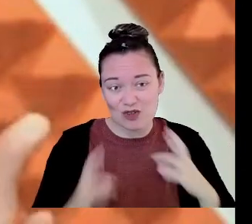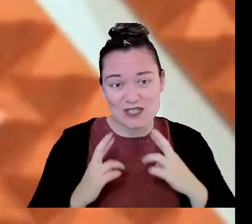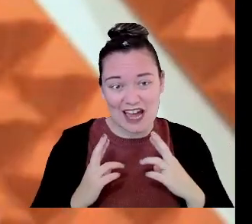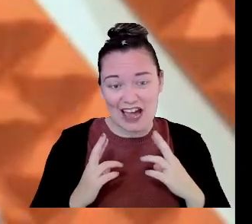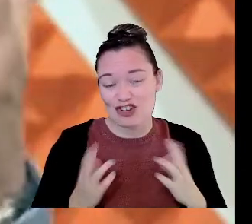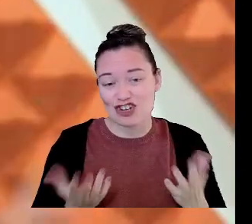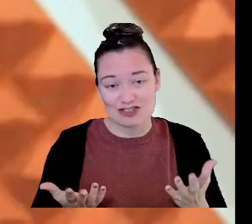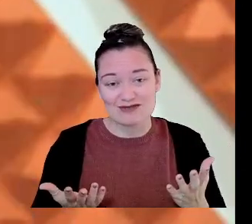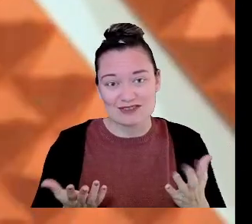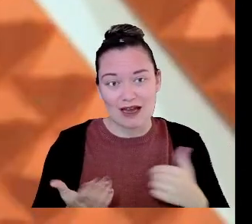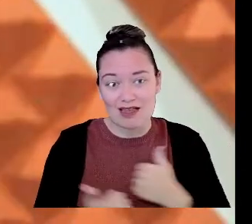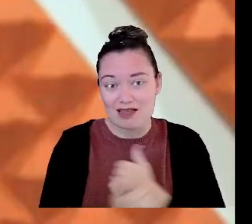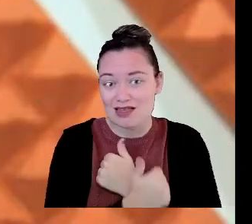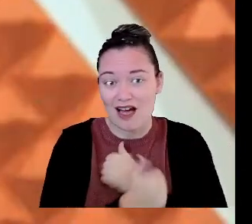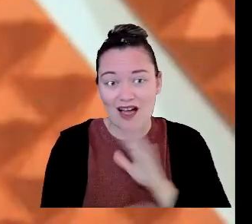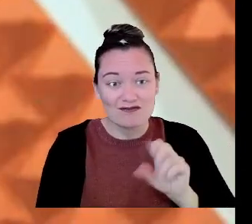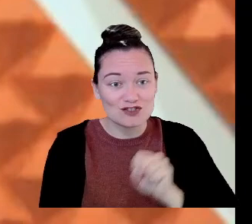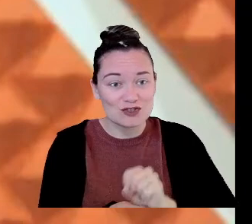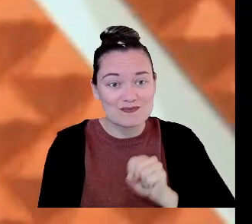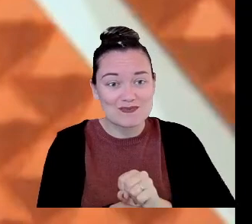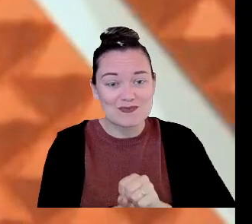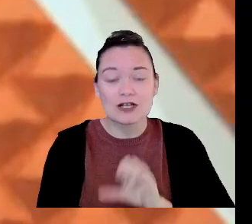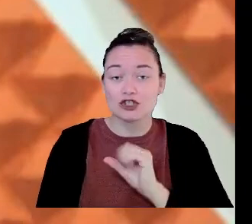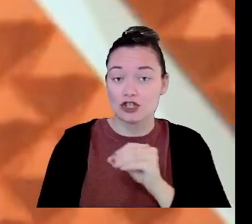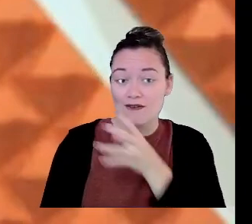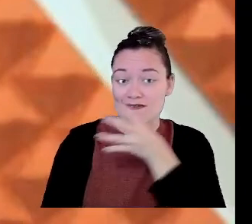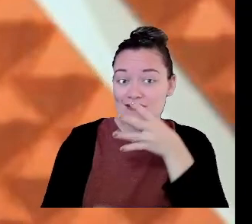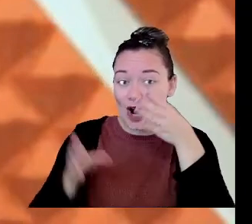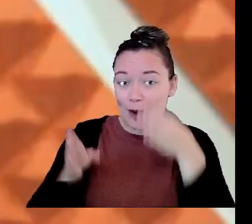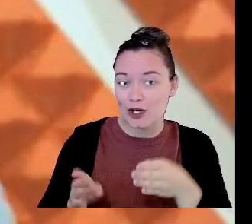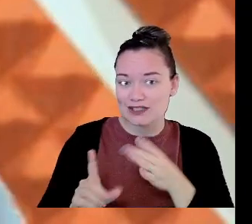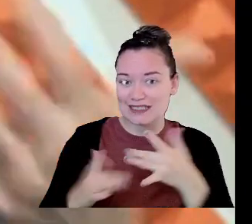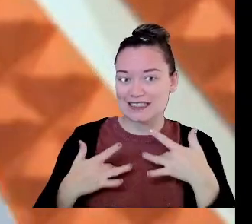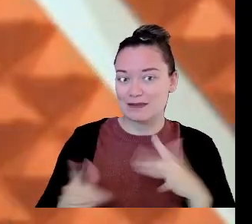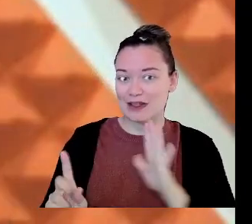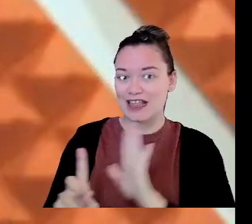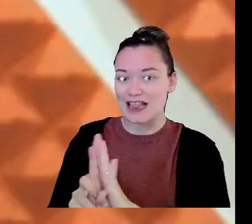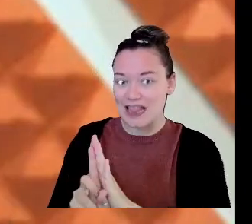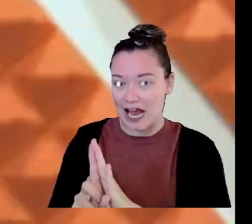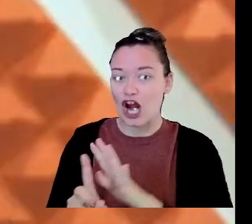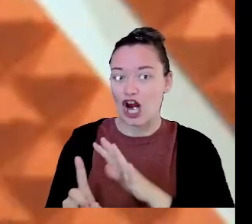too much. This is my life. So for farmers, their farm is kind